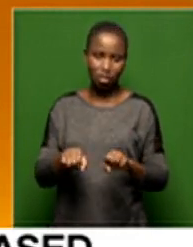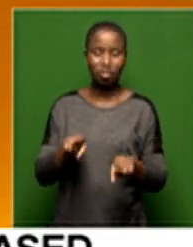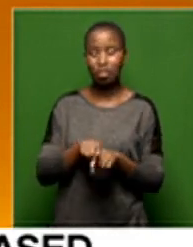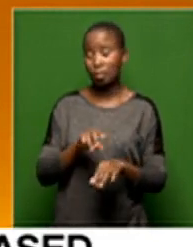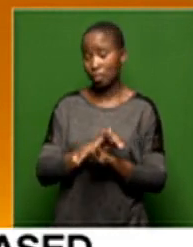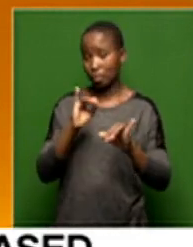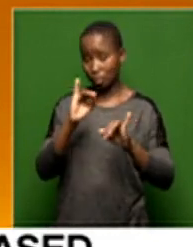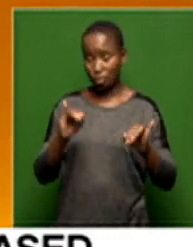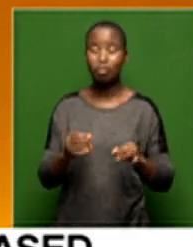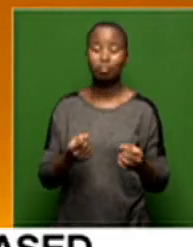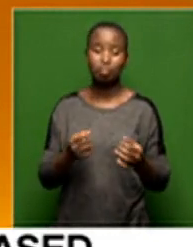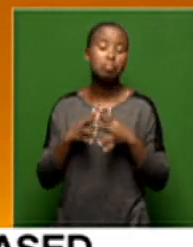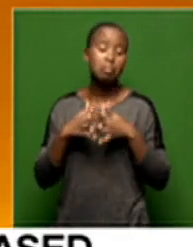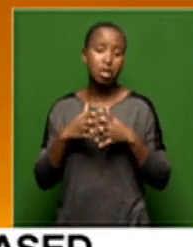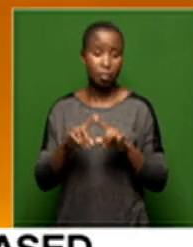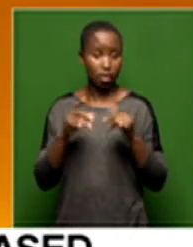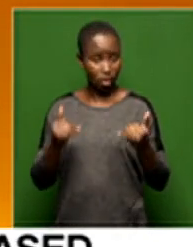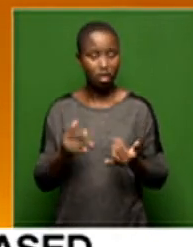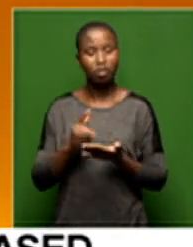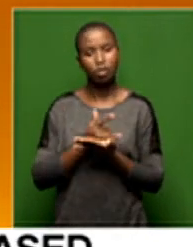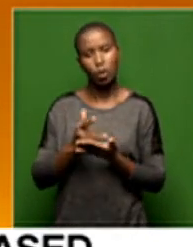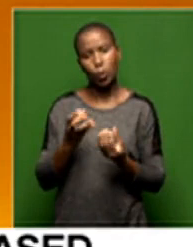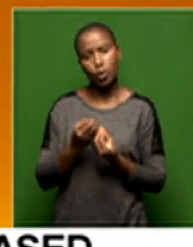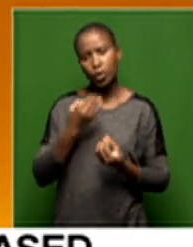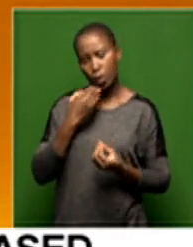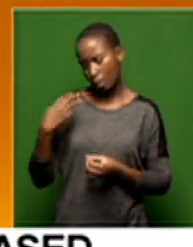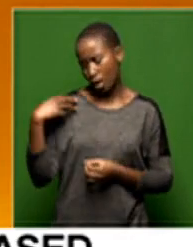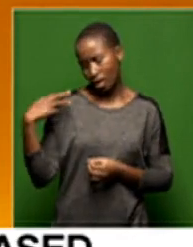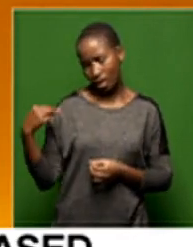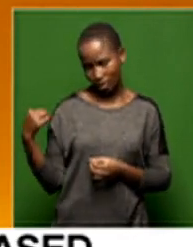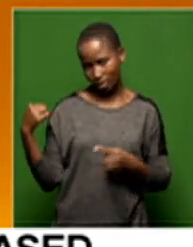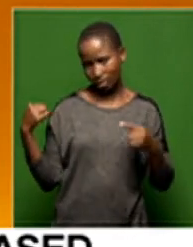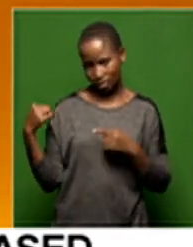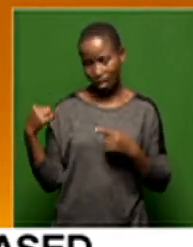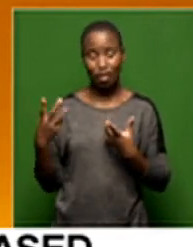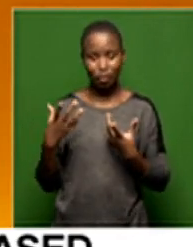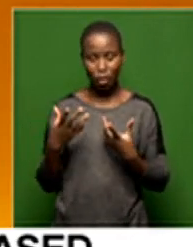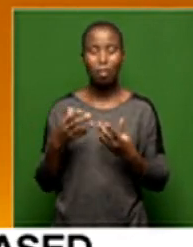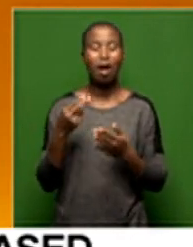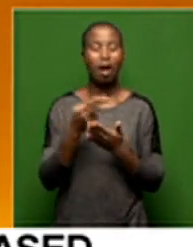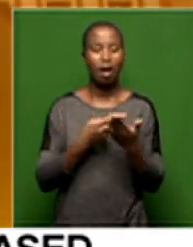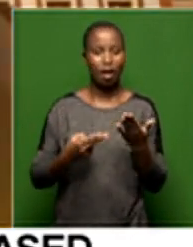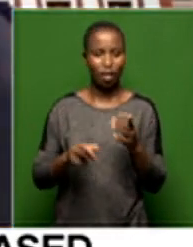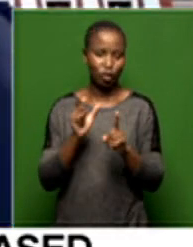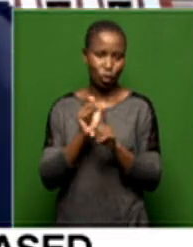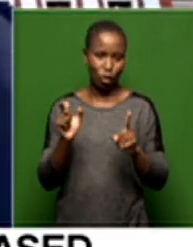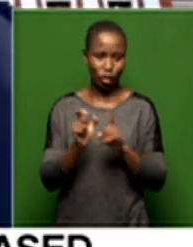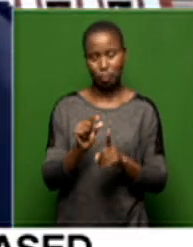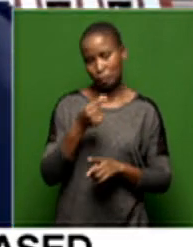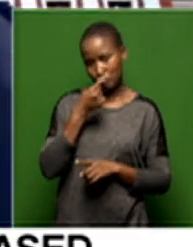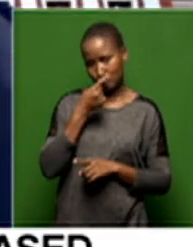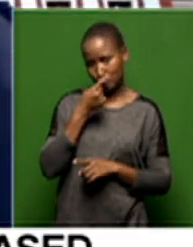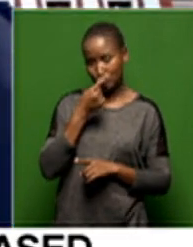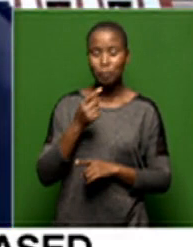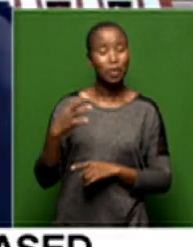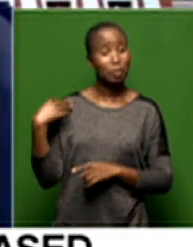country. Well, joining us to talk about this is the Minister of Sports, Arts and Culture, Nathi Mthethwa. Minister, good to have you.